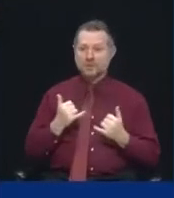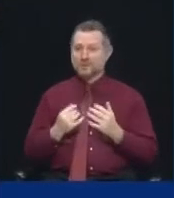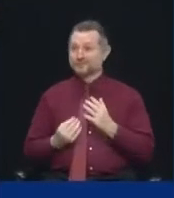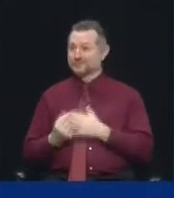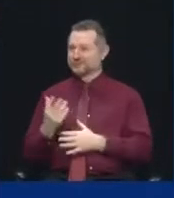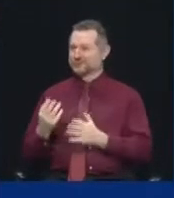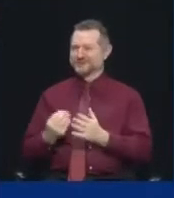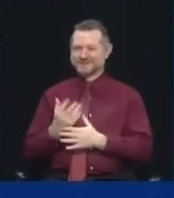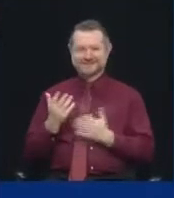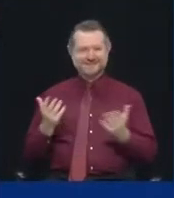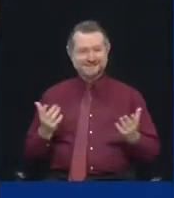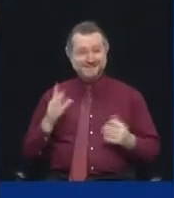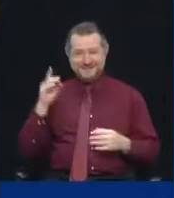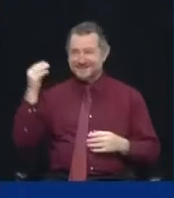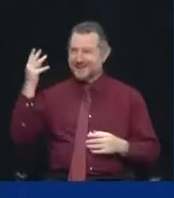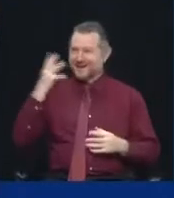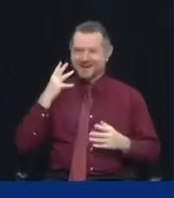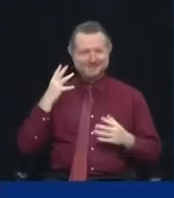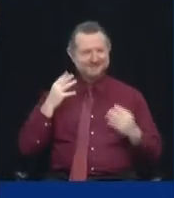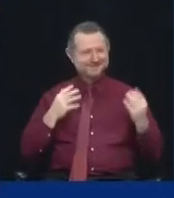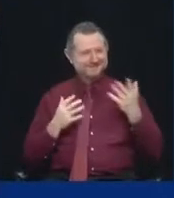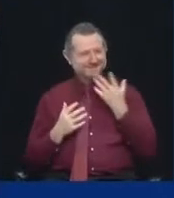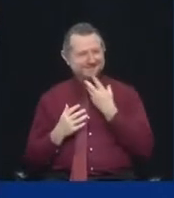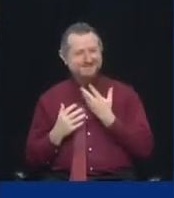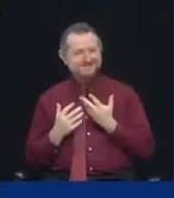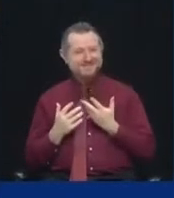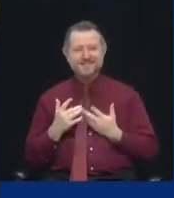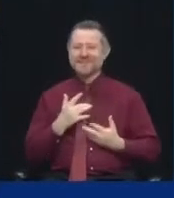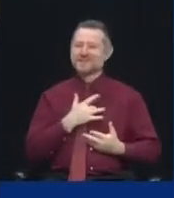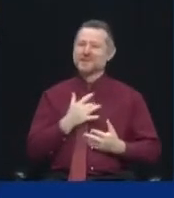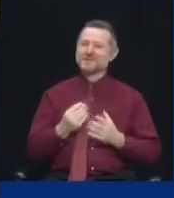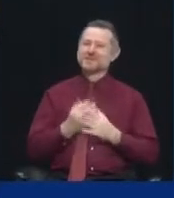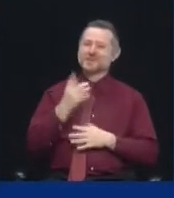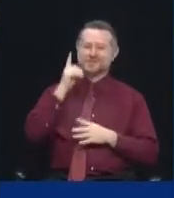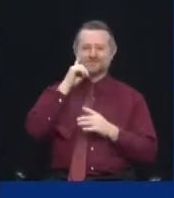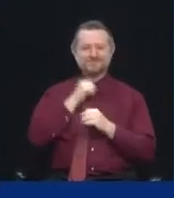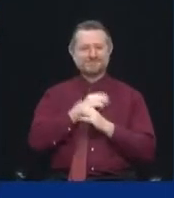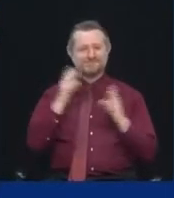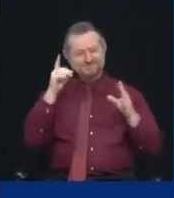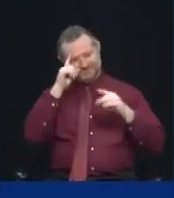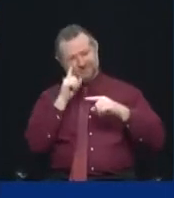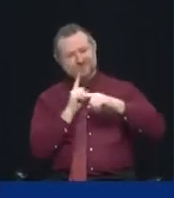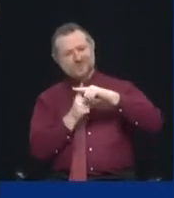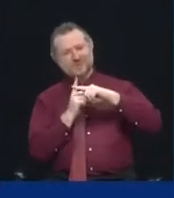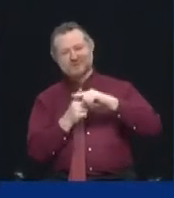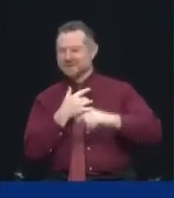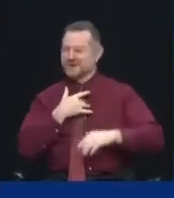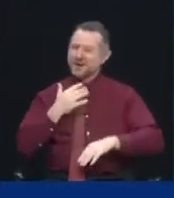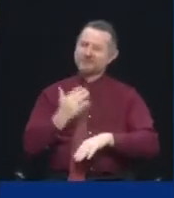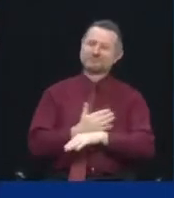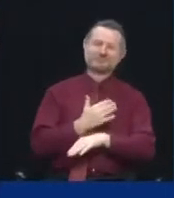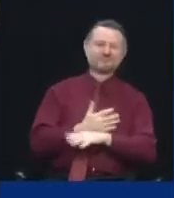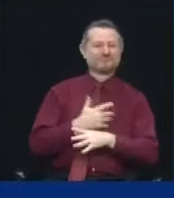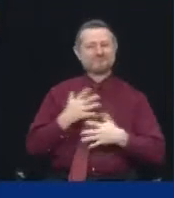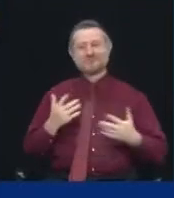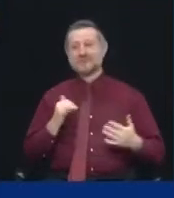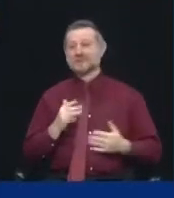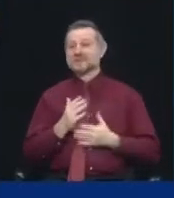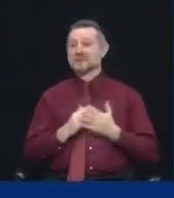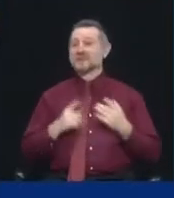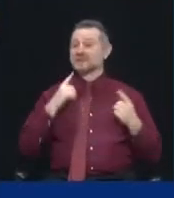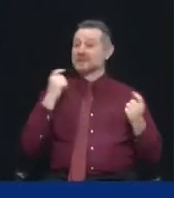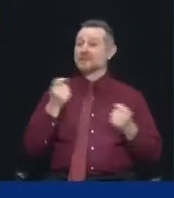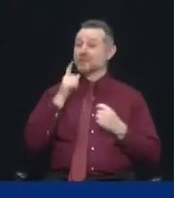is out. Spring is a season of renewal. Some of us just celebrated Easter, spring of